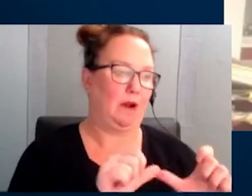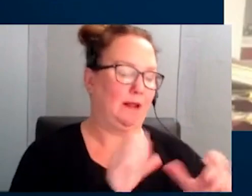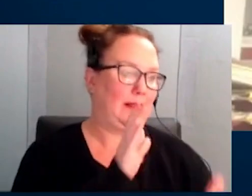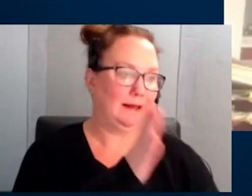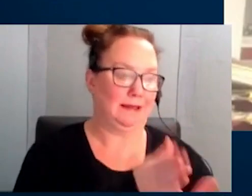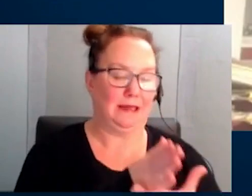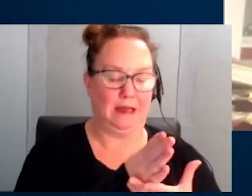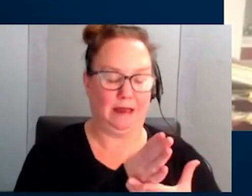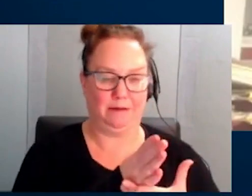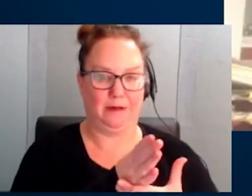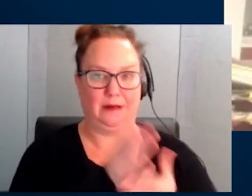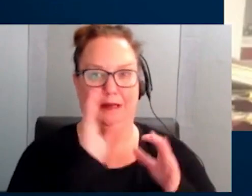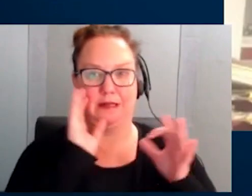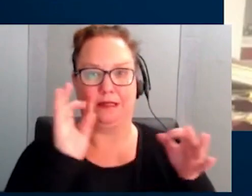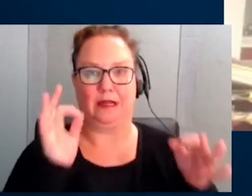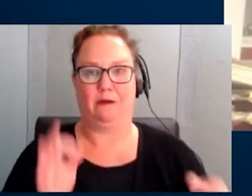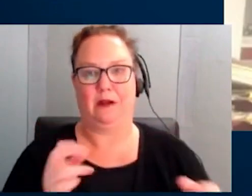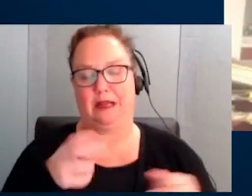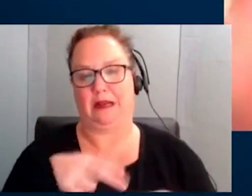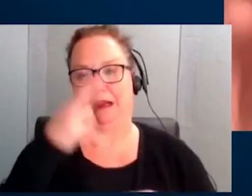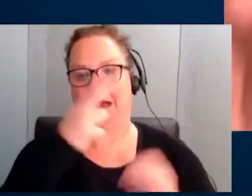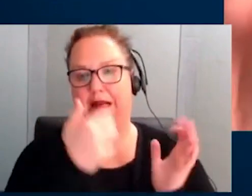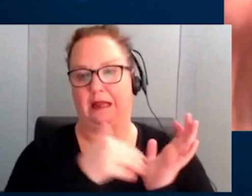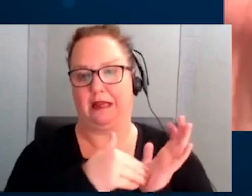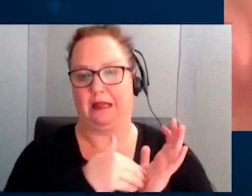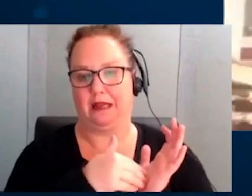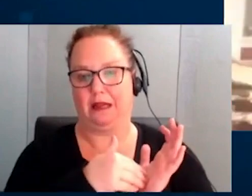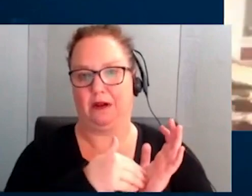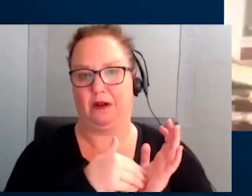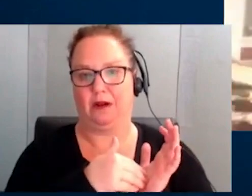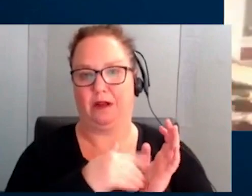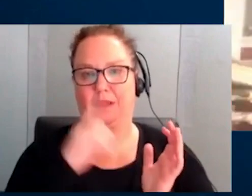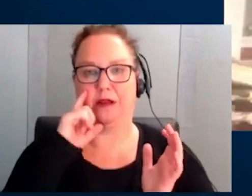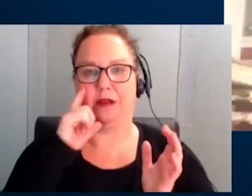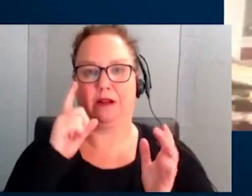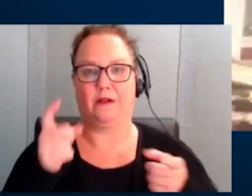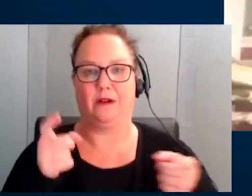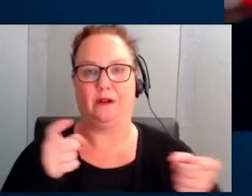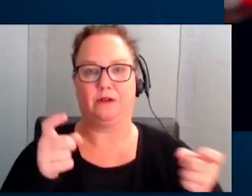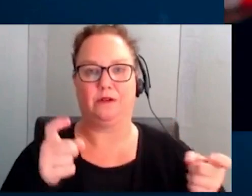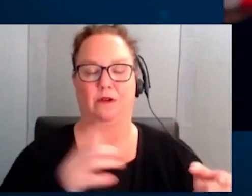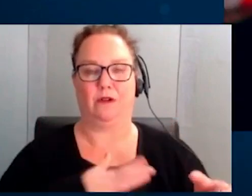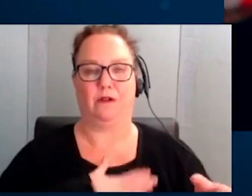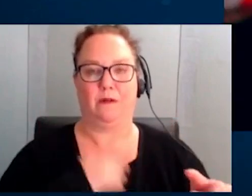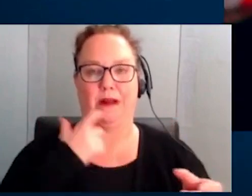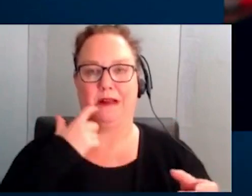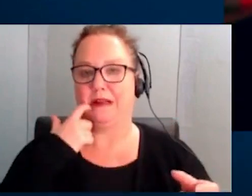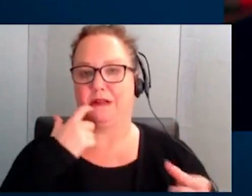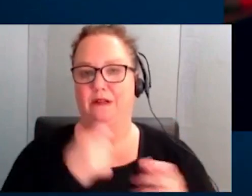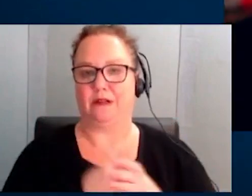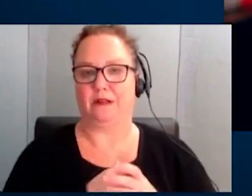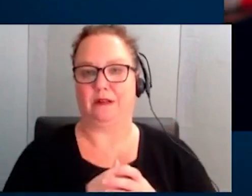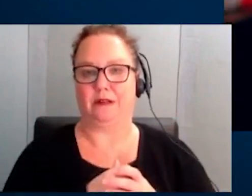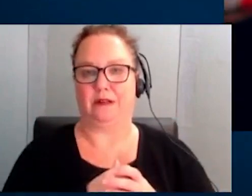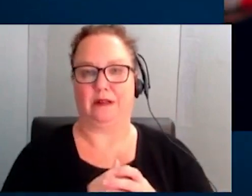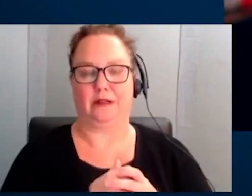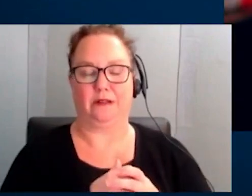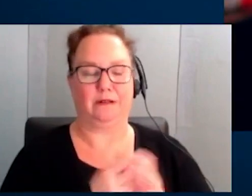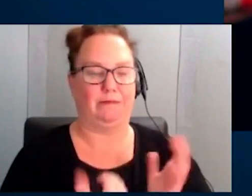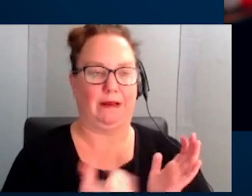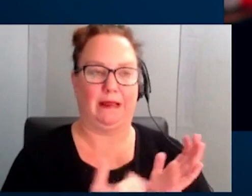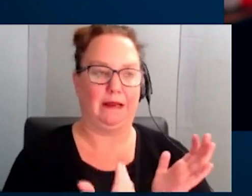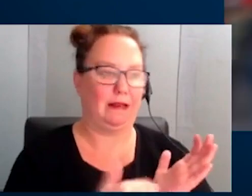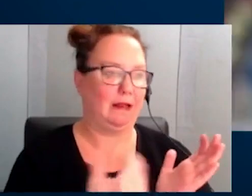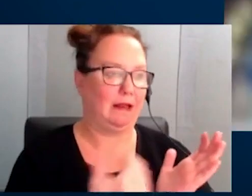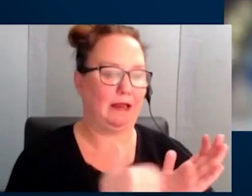when I decided I wanted to get high, or that I thought I had control over my addiction. And it was just a cycle like that for years and years